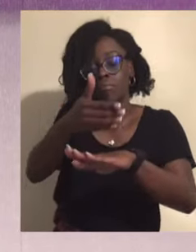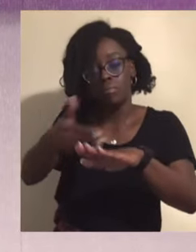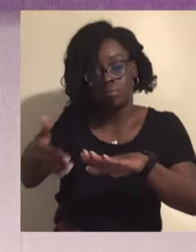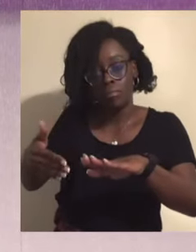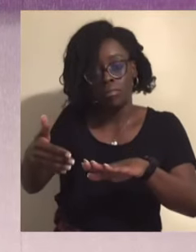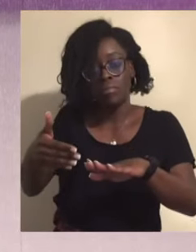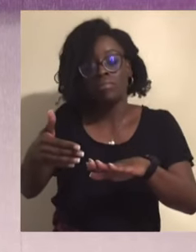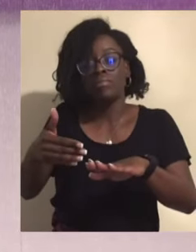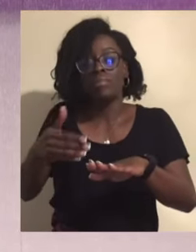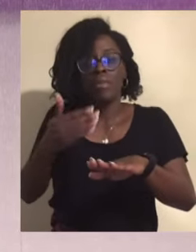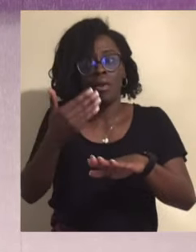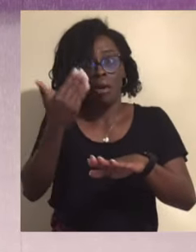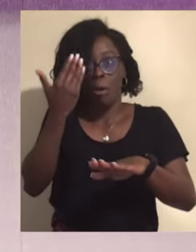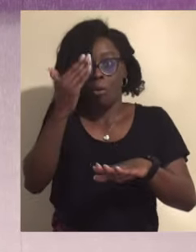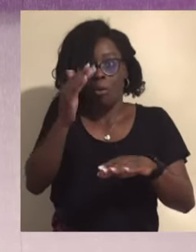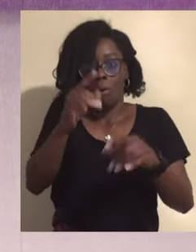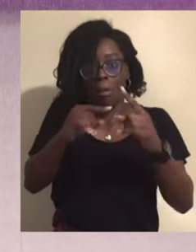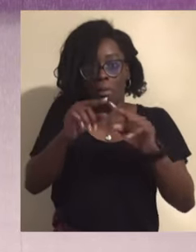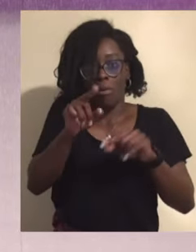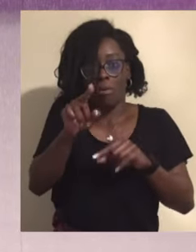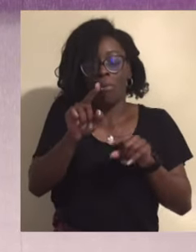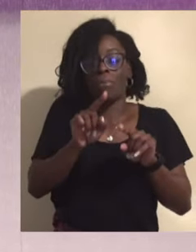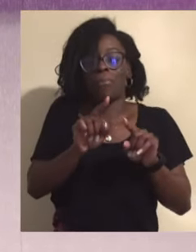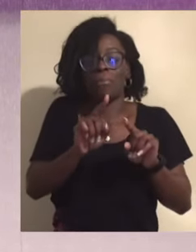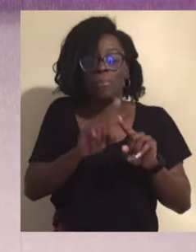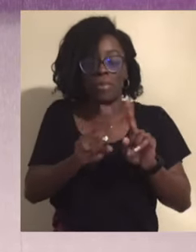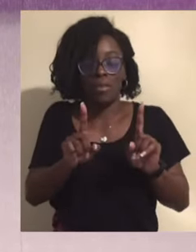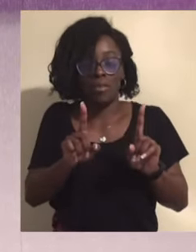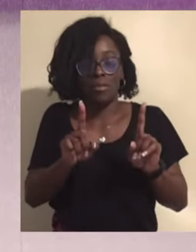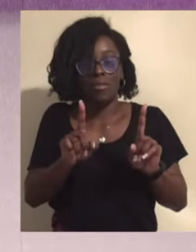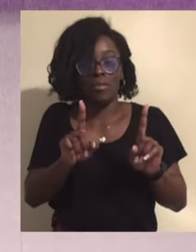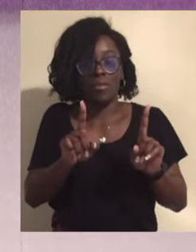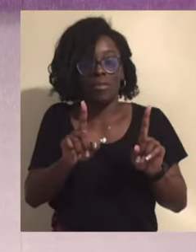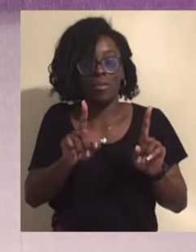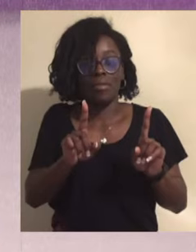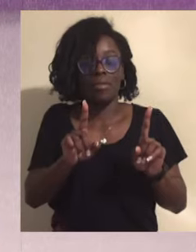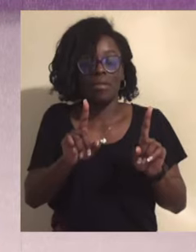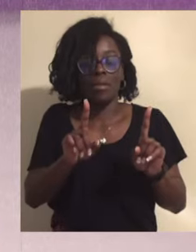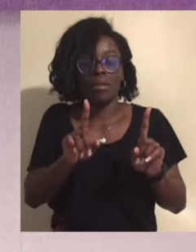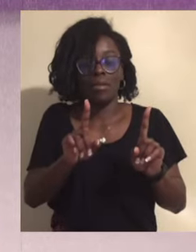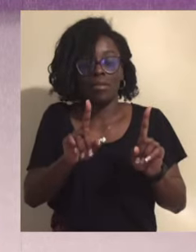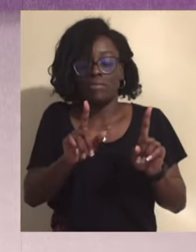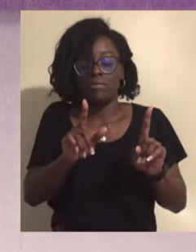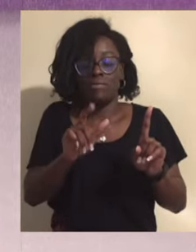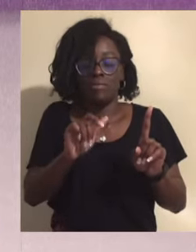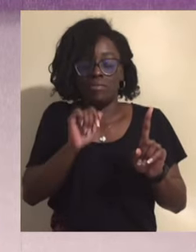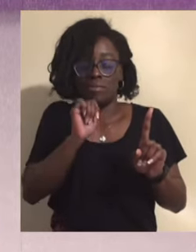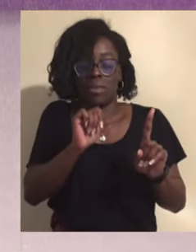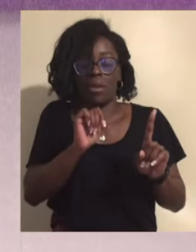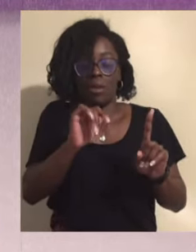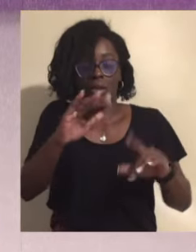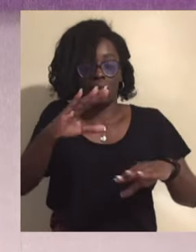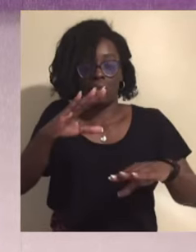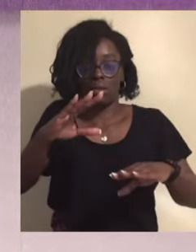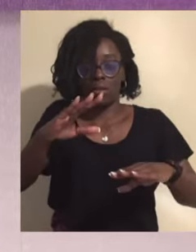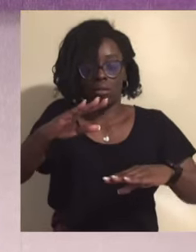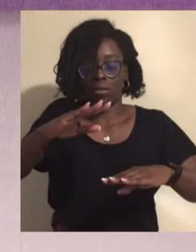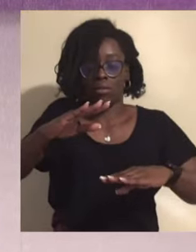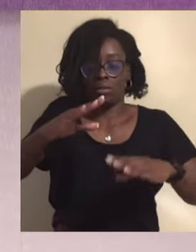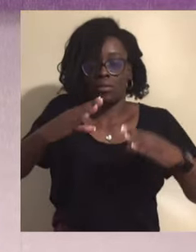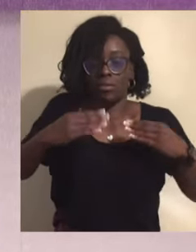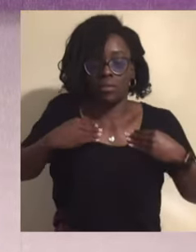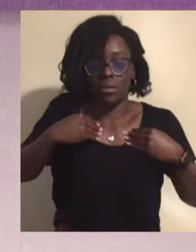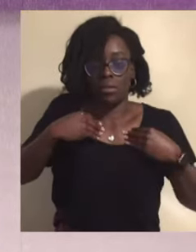season where I have lost my tolerance for foolishness. I'm in a season where I'm cutting off